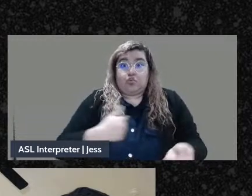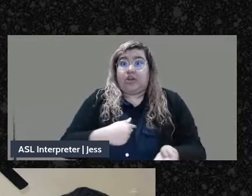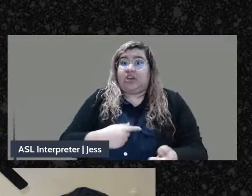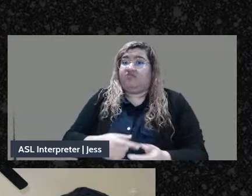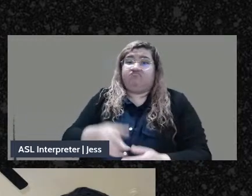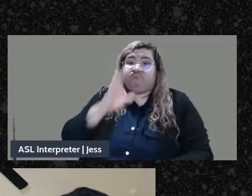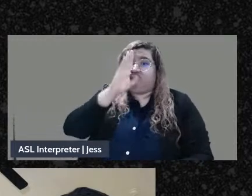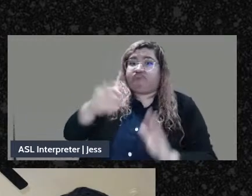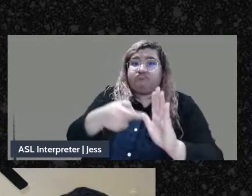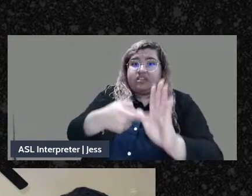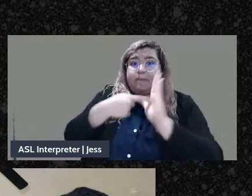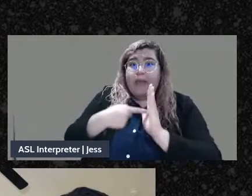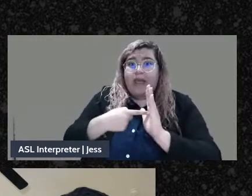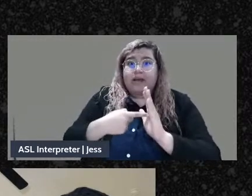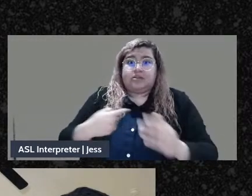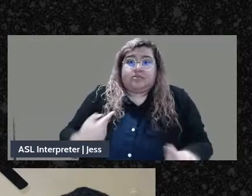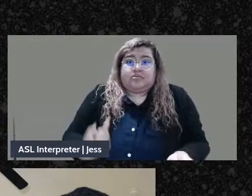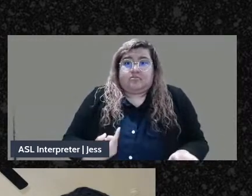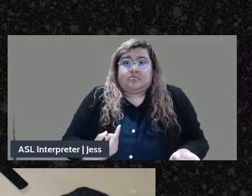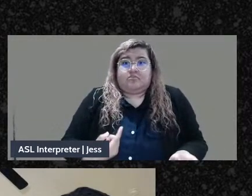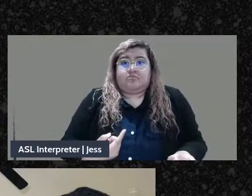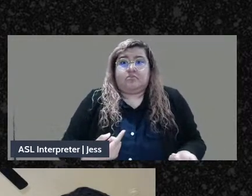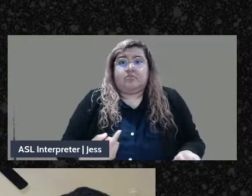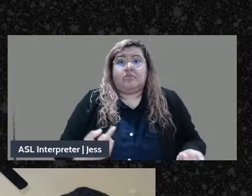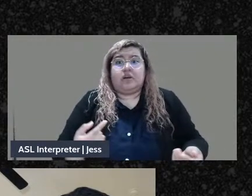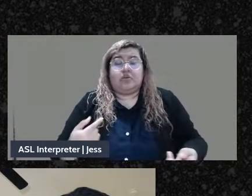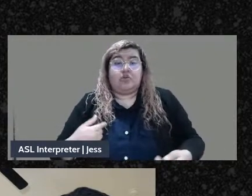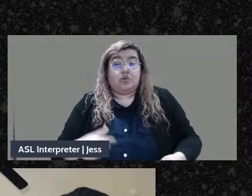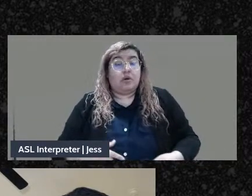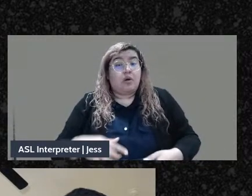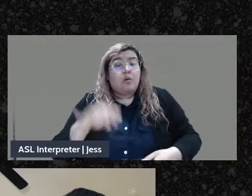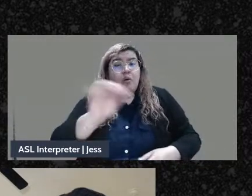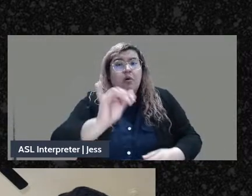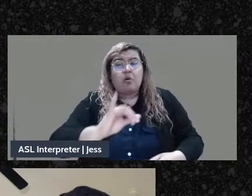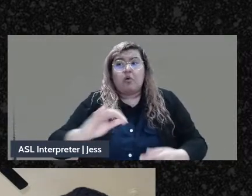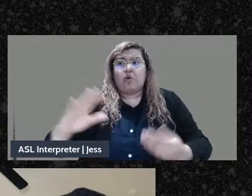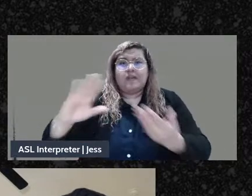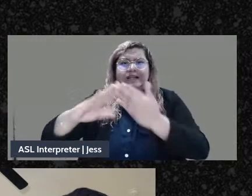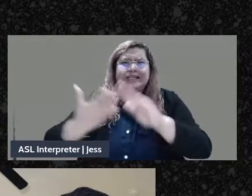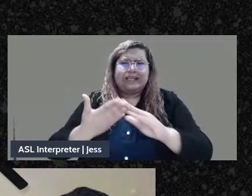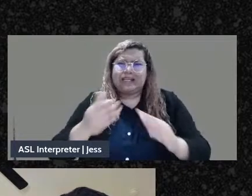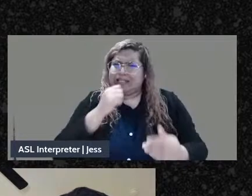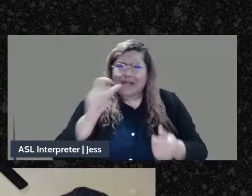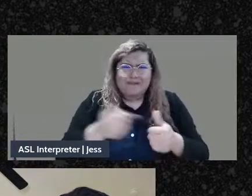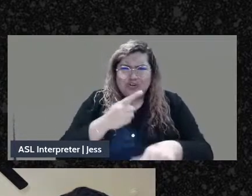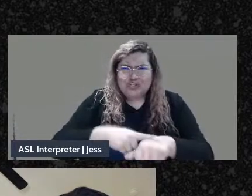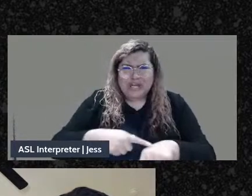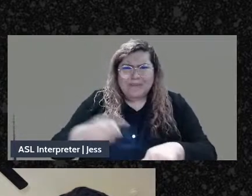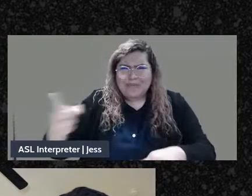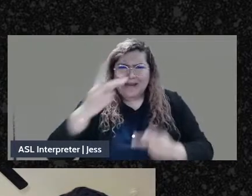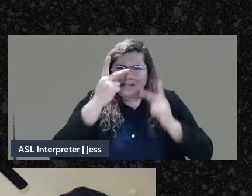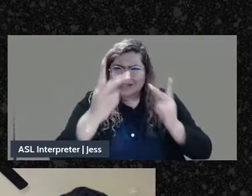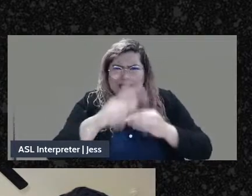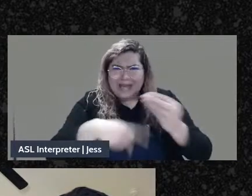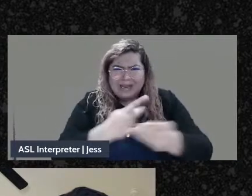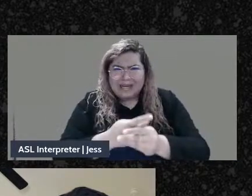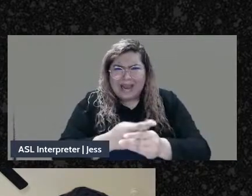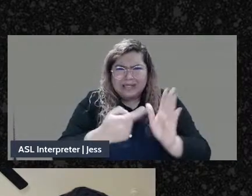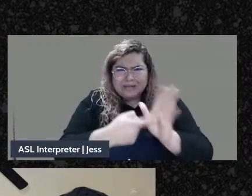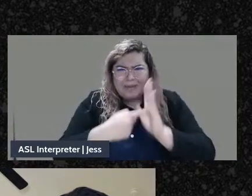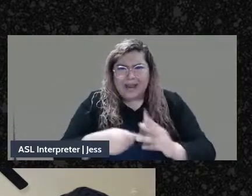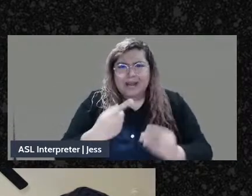think it also served us that the city wasn't new to these kinds of bold demands, right? So Ruthie Gilmore has said, you